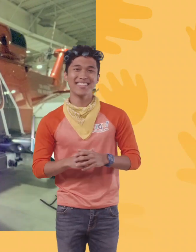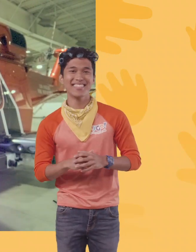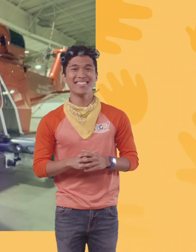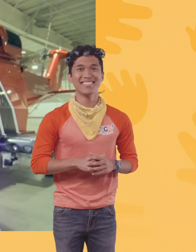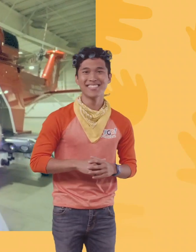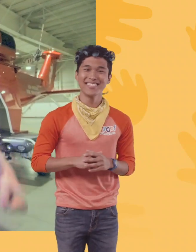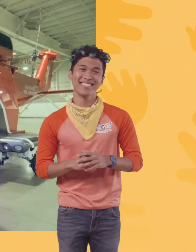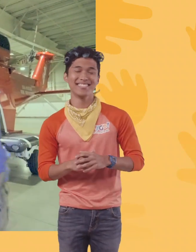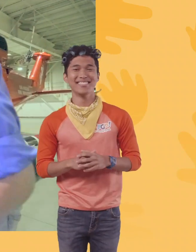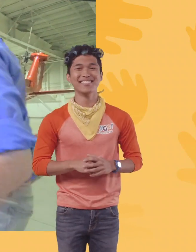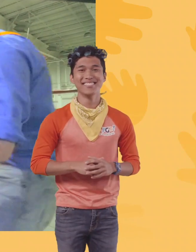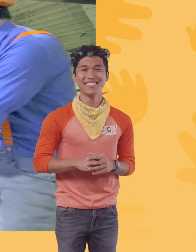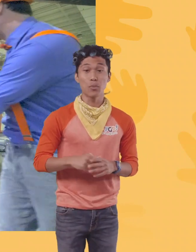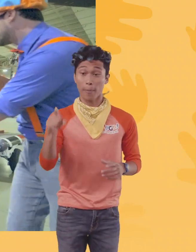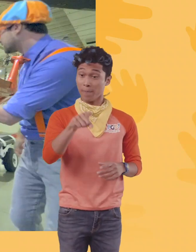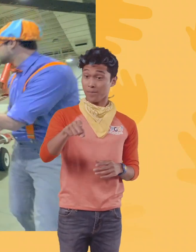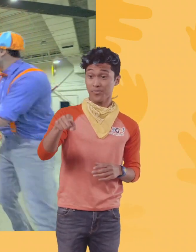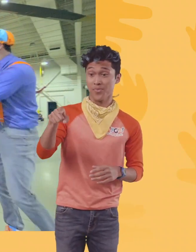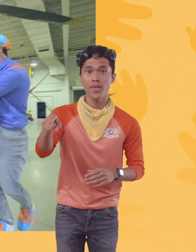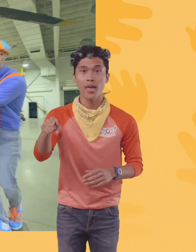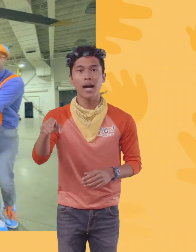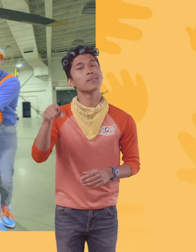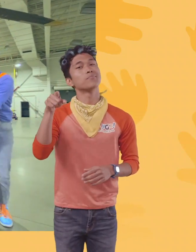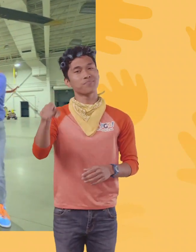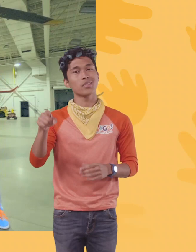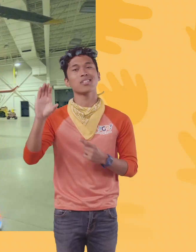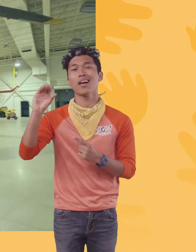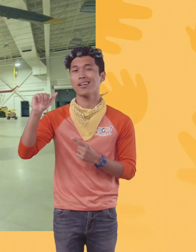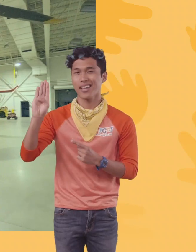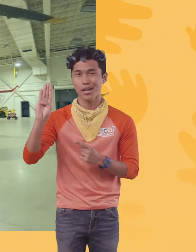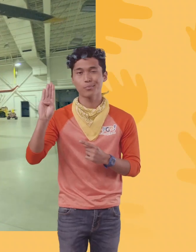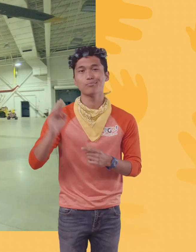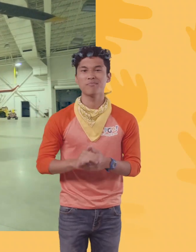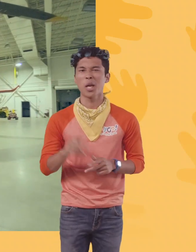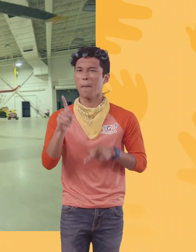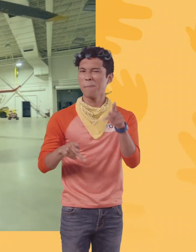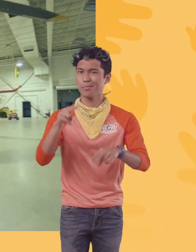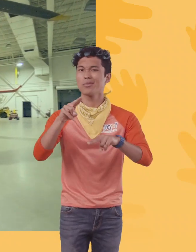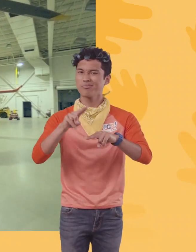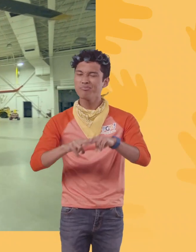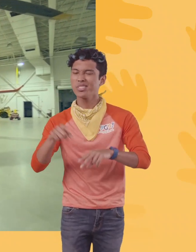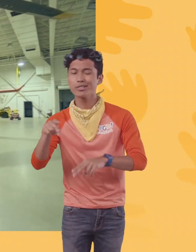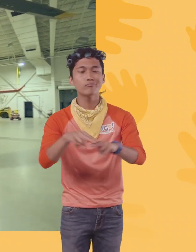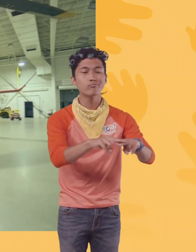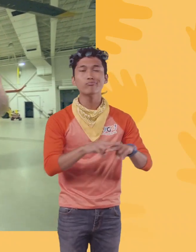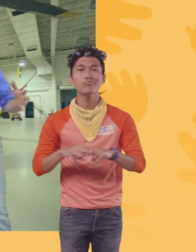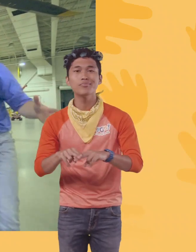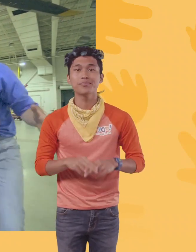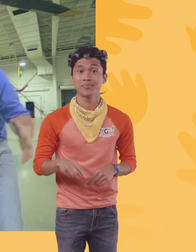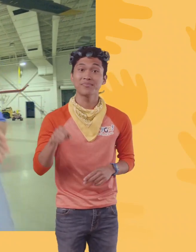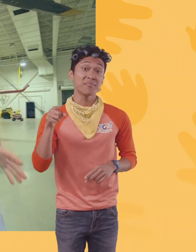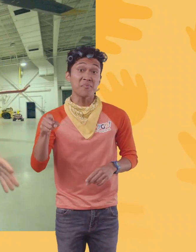Whoa! And back here, this is the cab. Yeah, this is where all the passengers sit. And